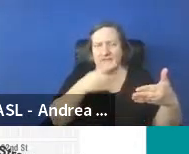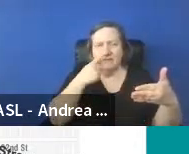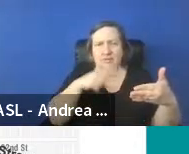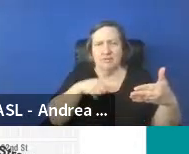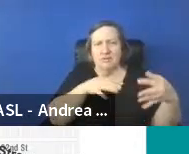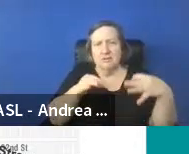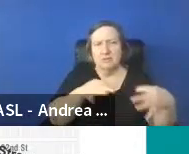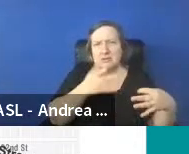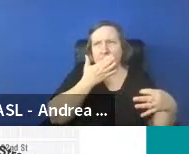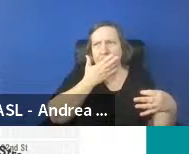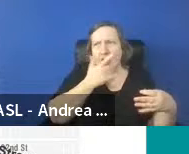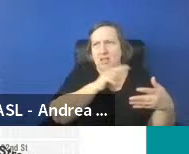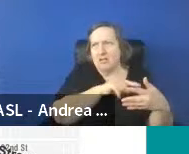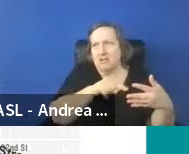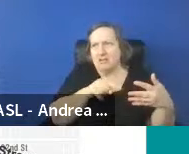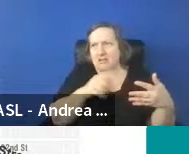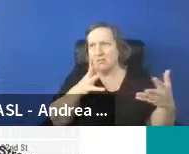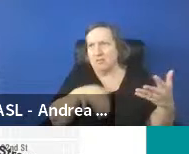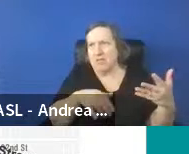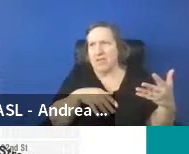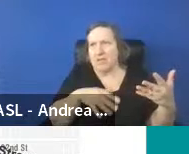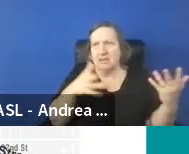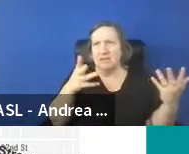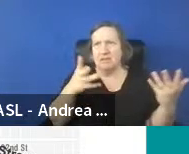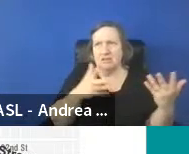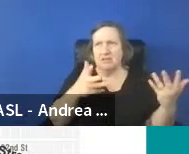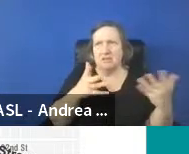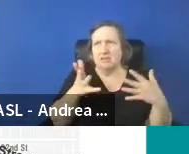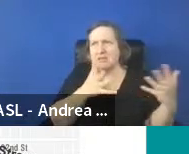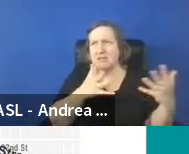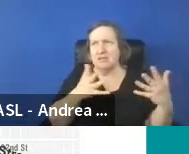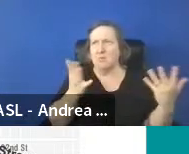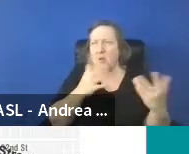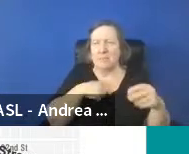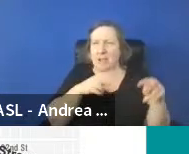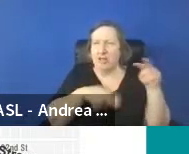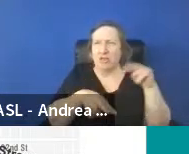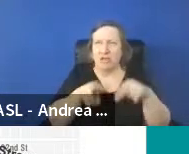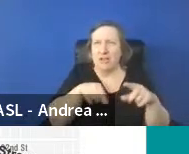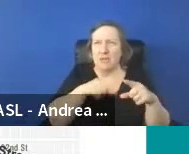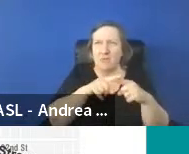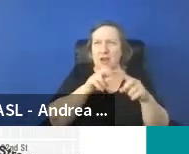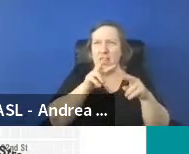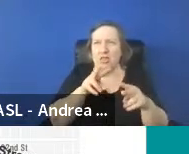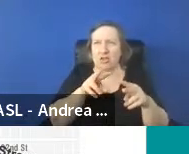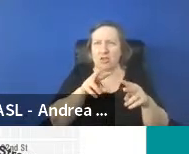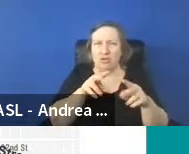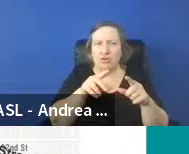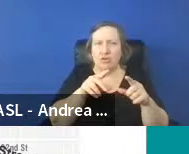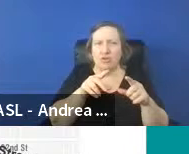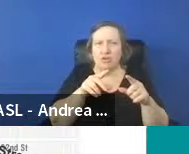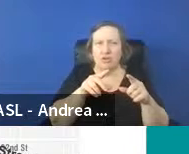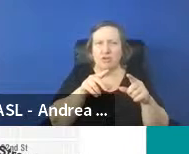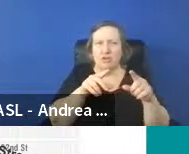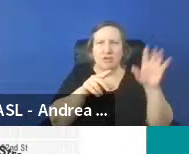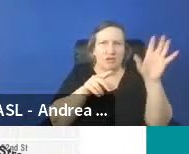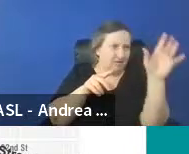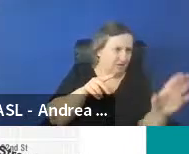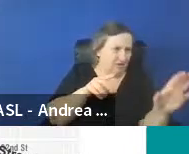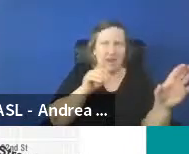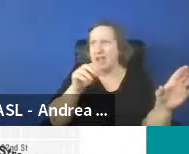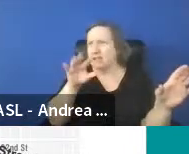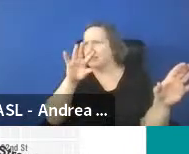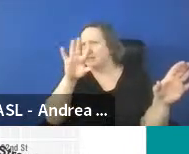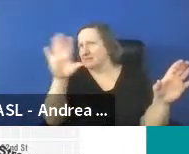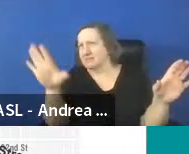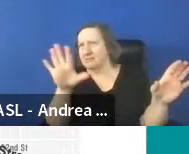what the color coding is and what am I looking at when I look across, and what am I looking at when I look down?